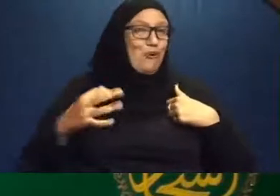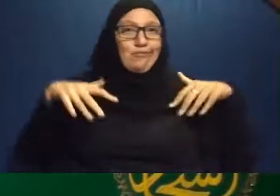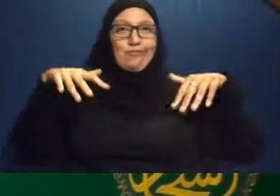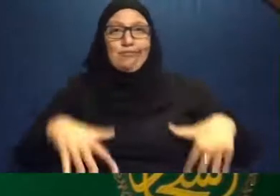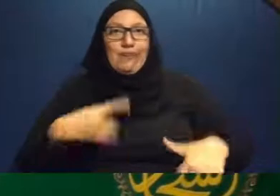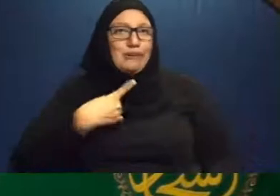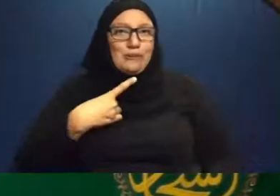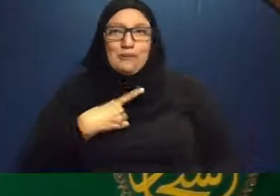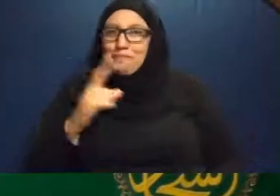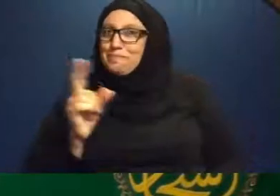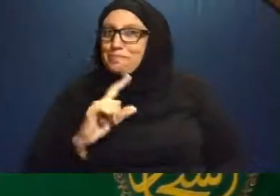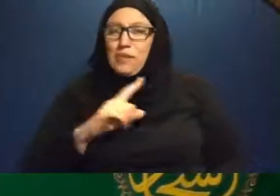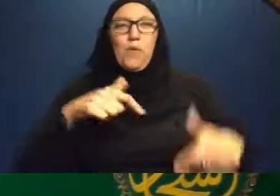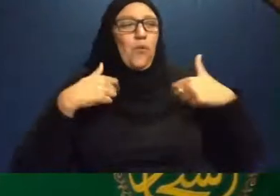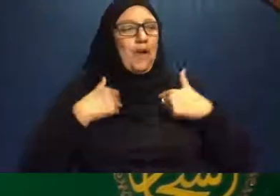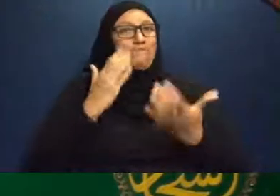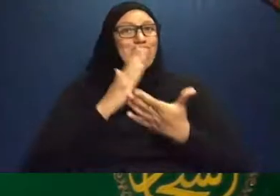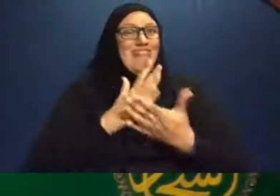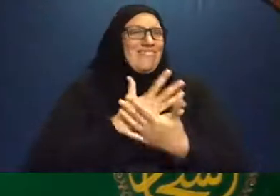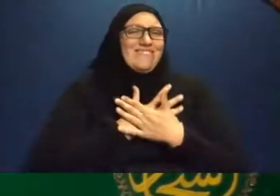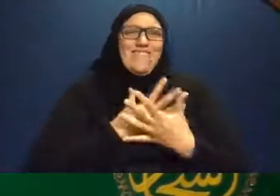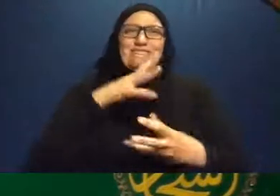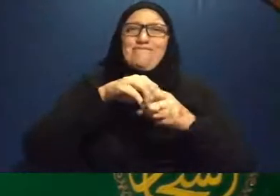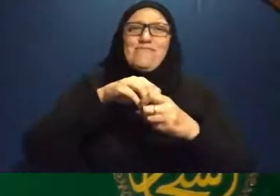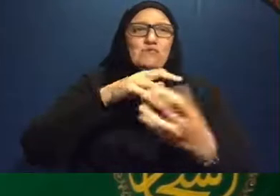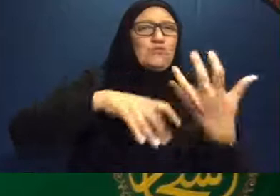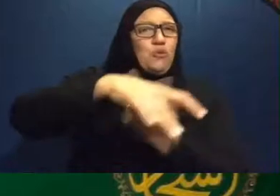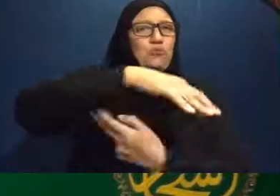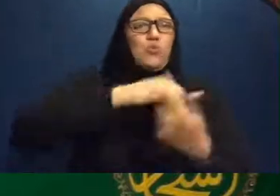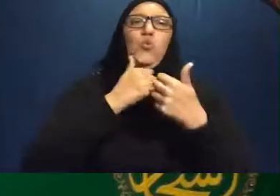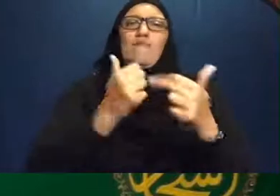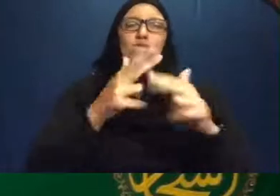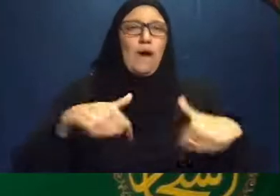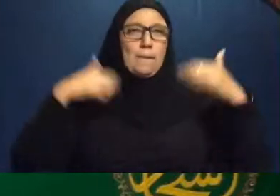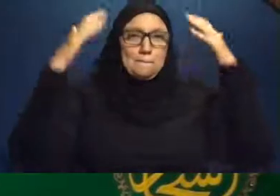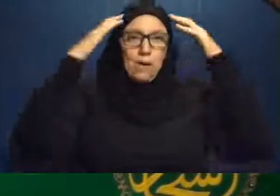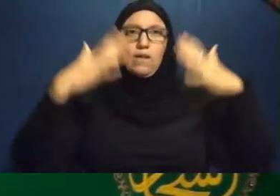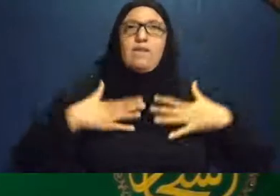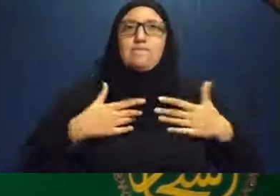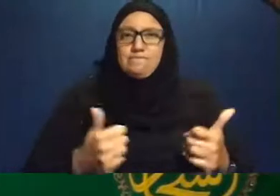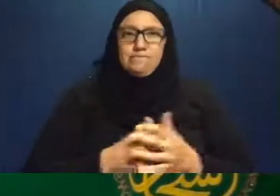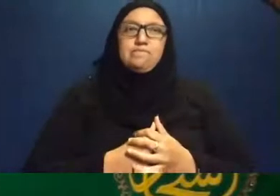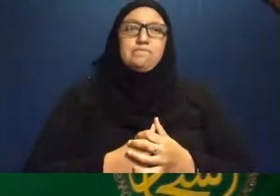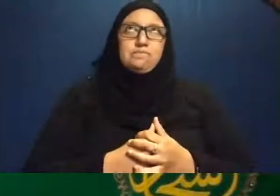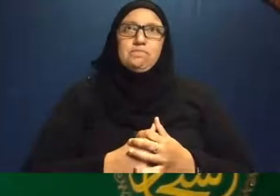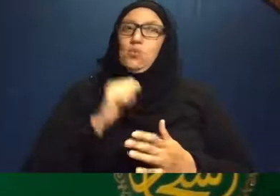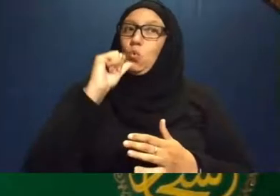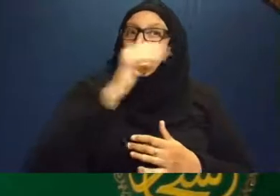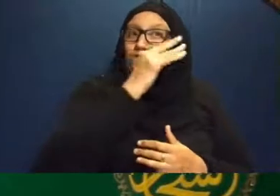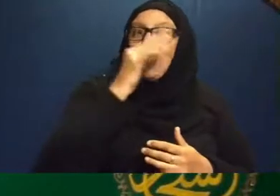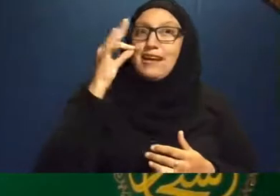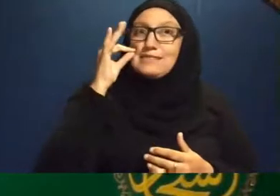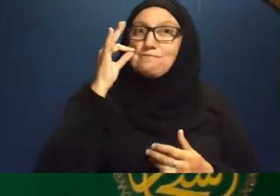being. Now, this is not just for the sake of being together. Fasting, Islam also says that your fasting